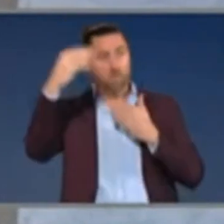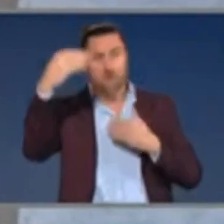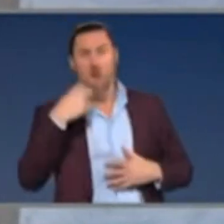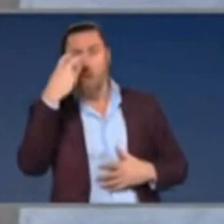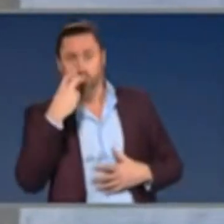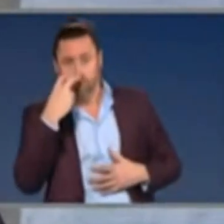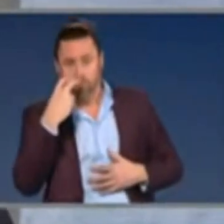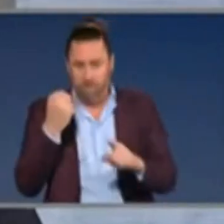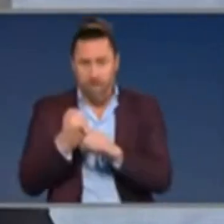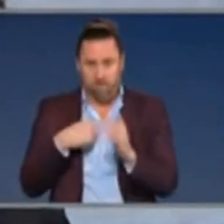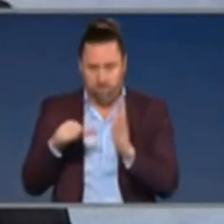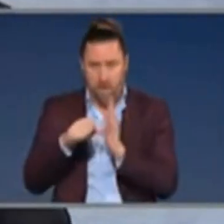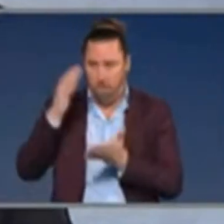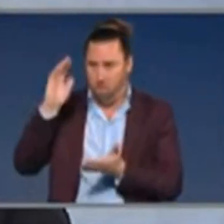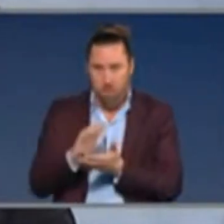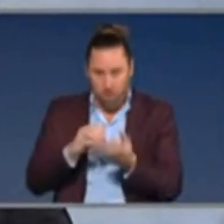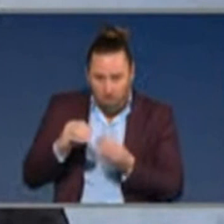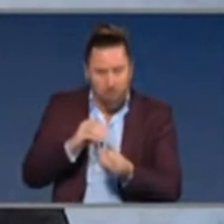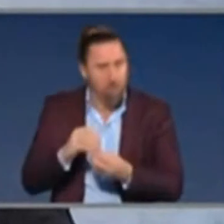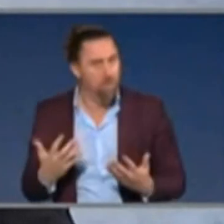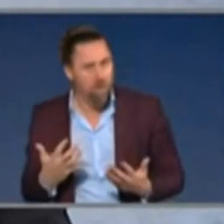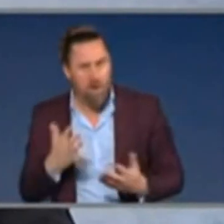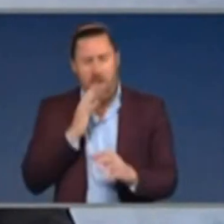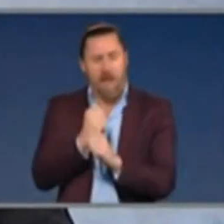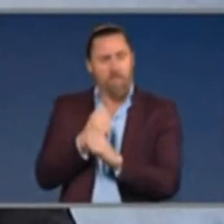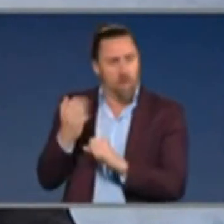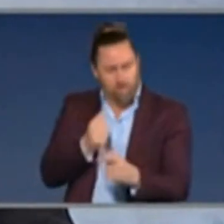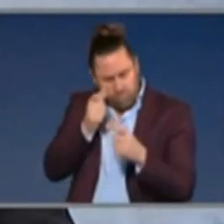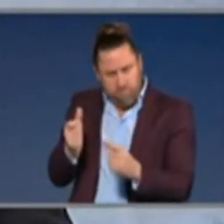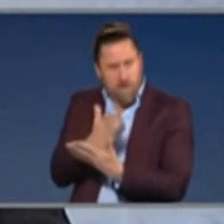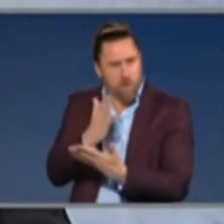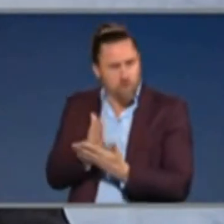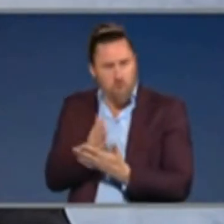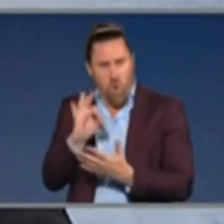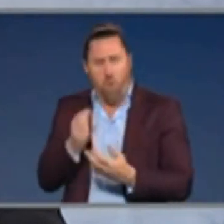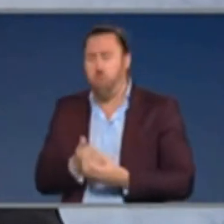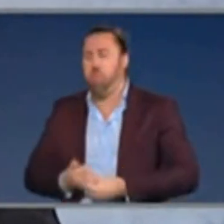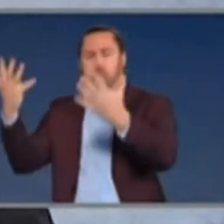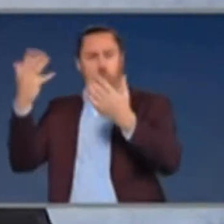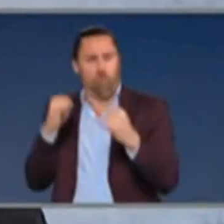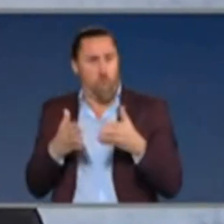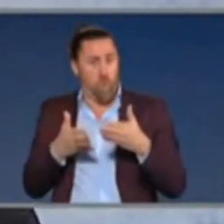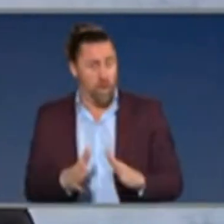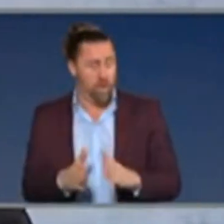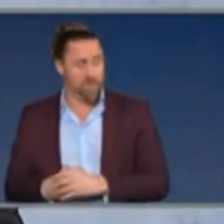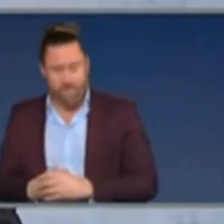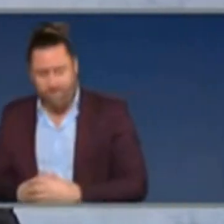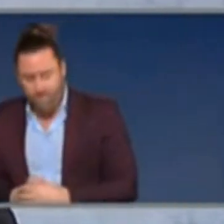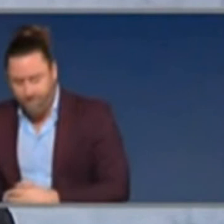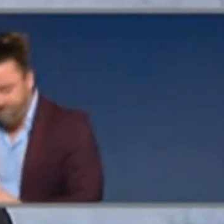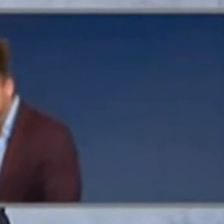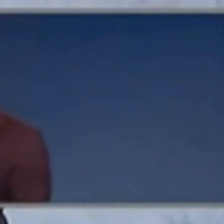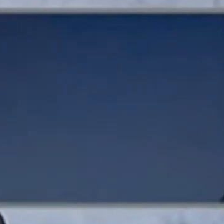And you know, what is the government doing to step in and ensure that that money is not being appropriately used? Well, it's not my